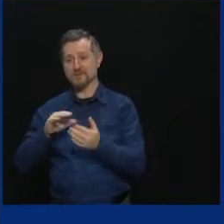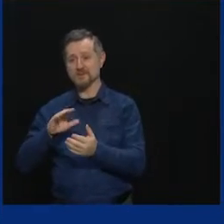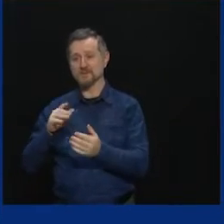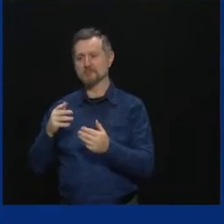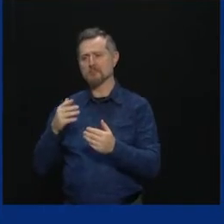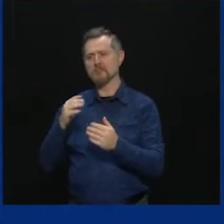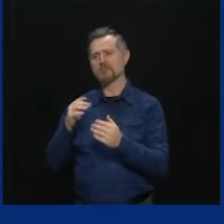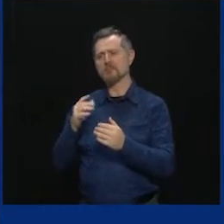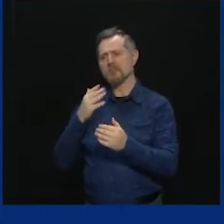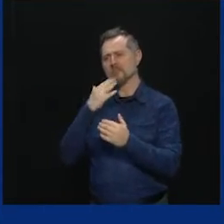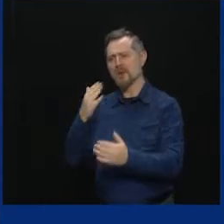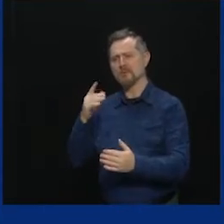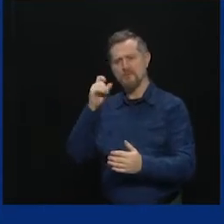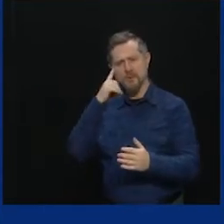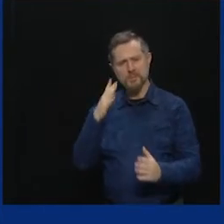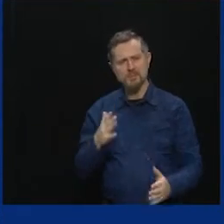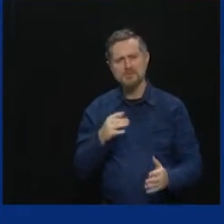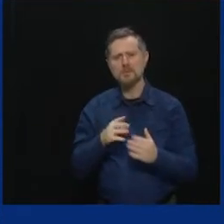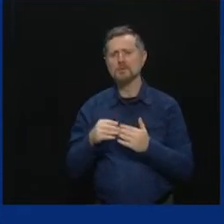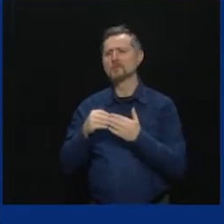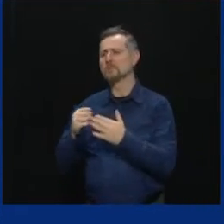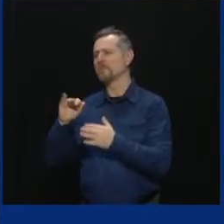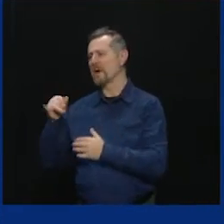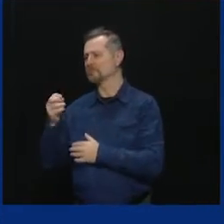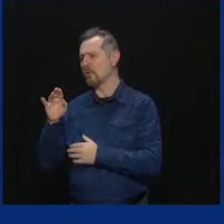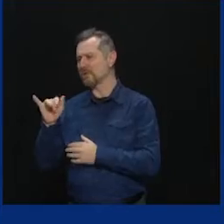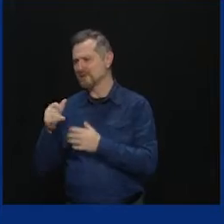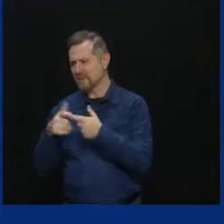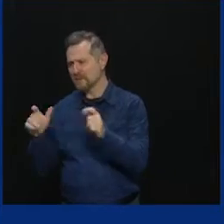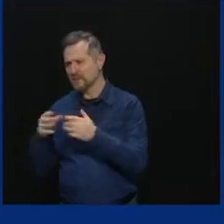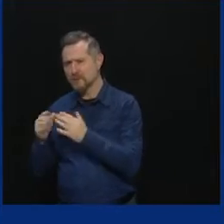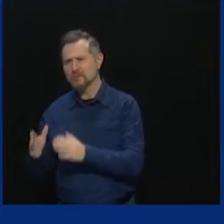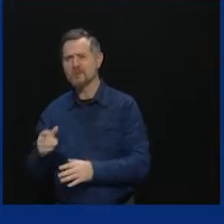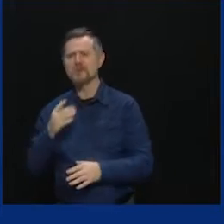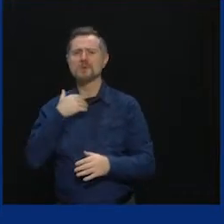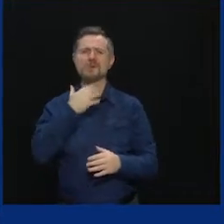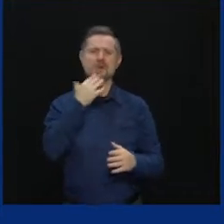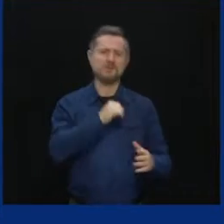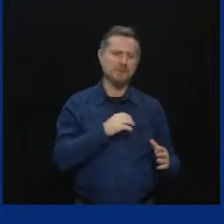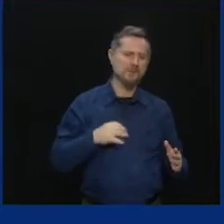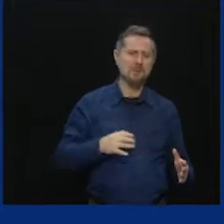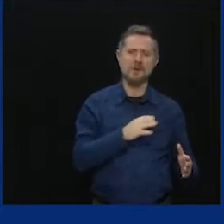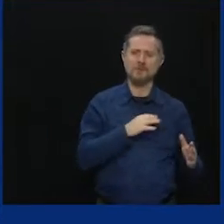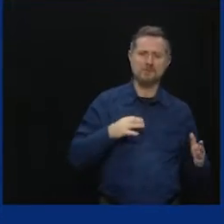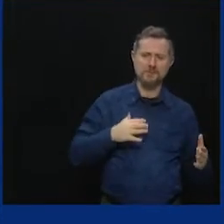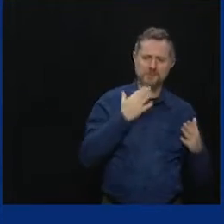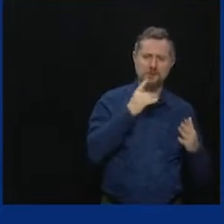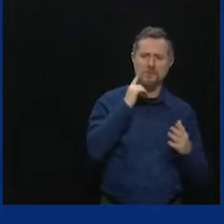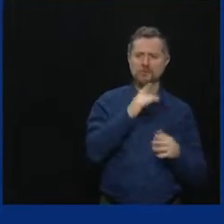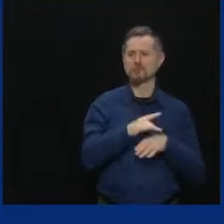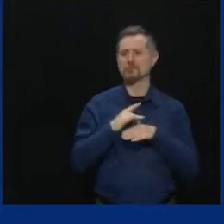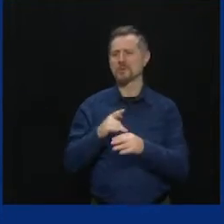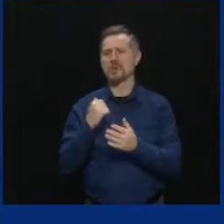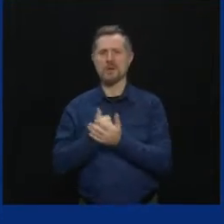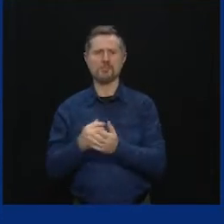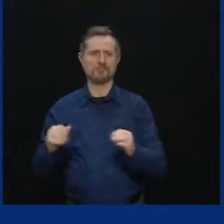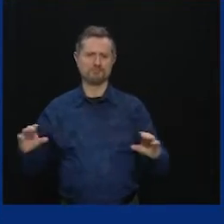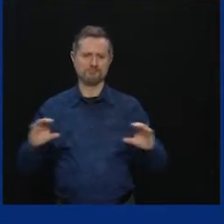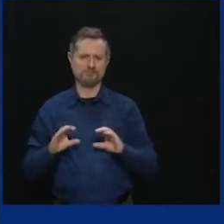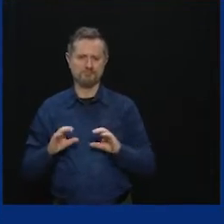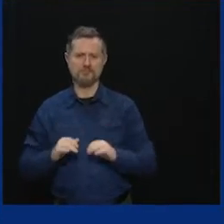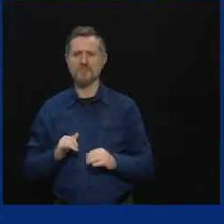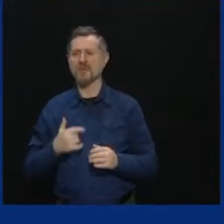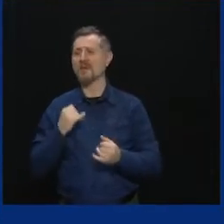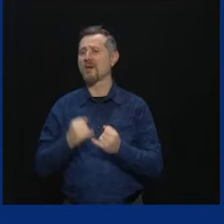and to our congressman, and to all of you that have gathered here today. And we say thank you for the resources to help us. I close by saying